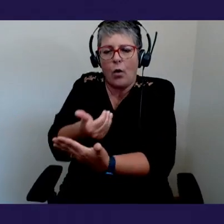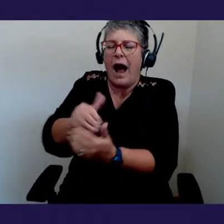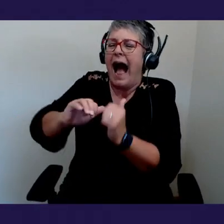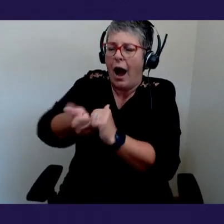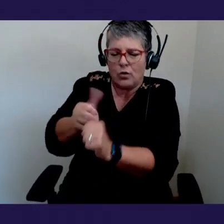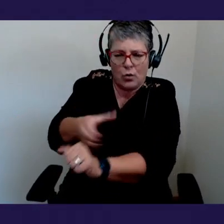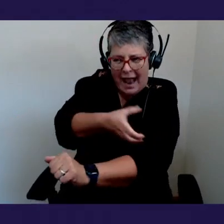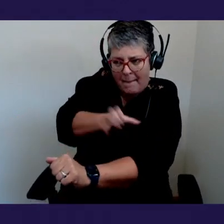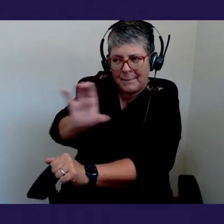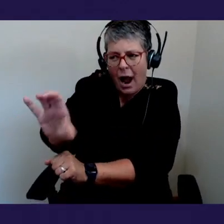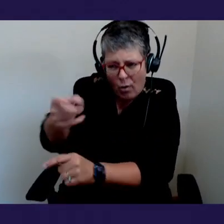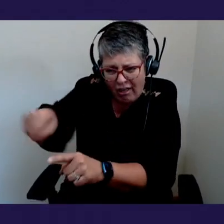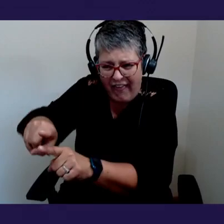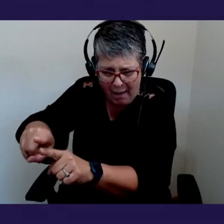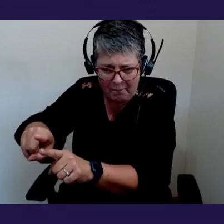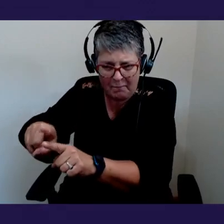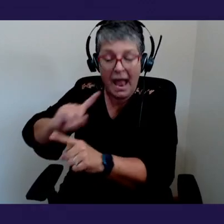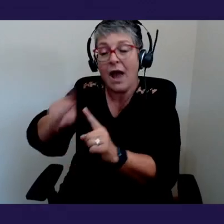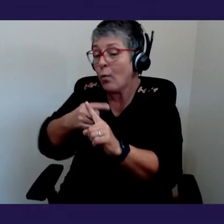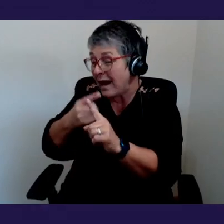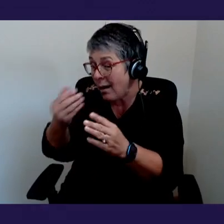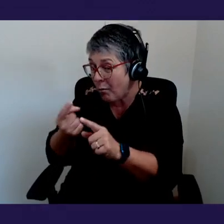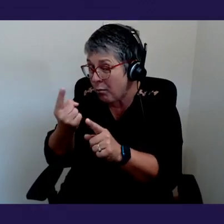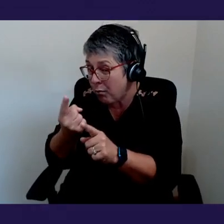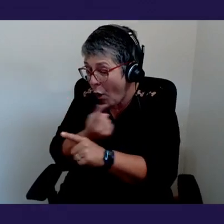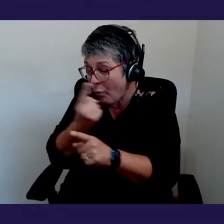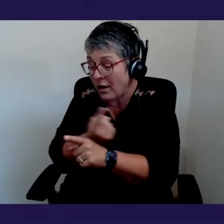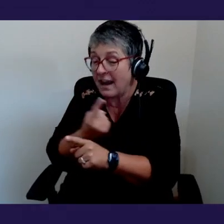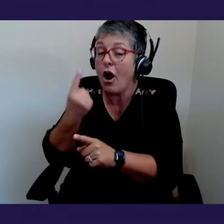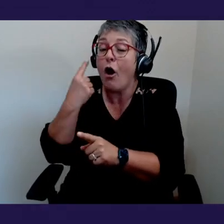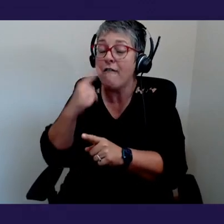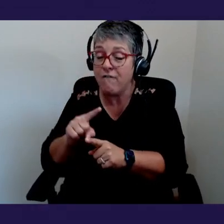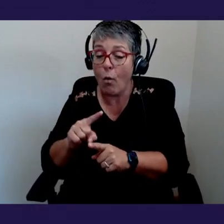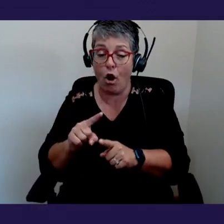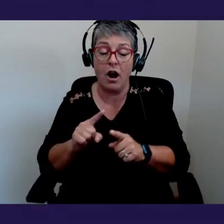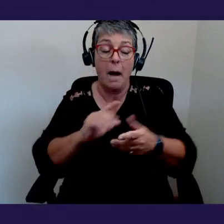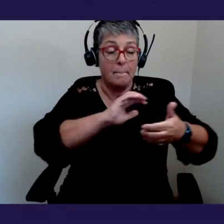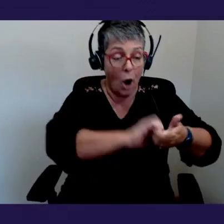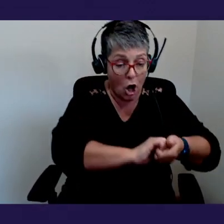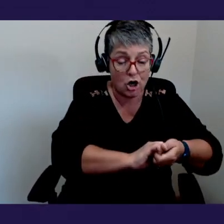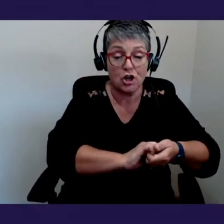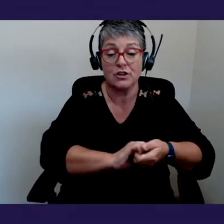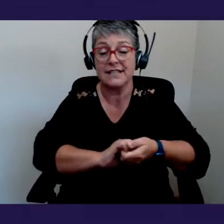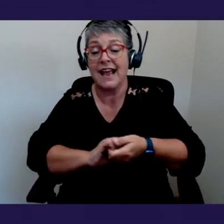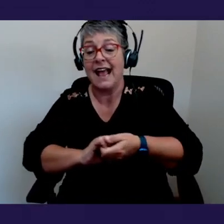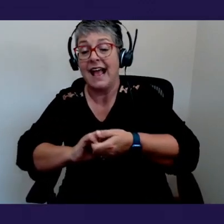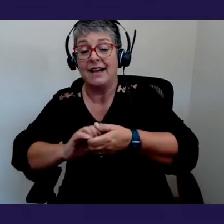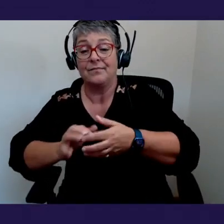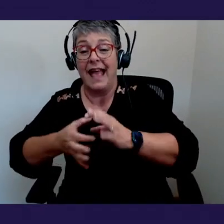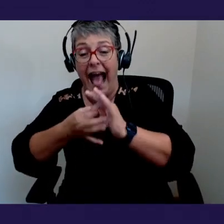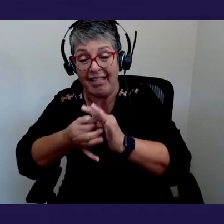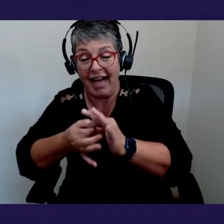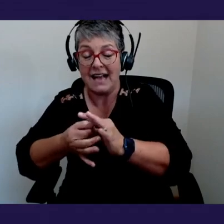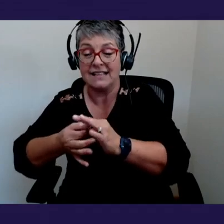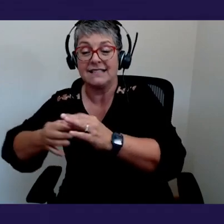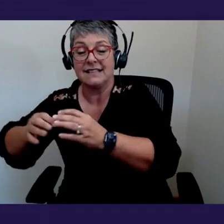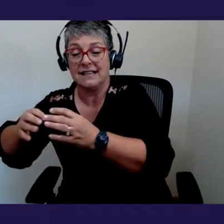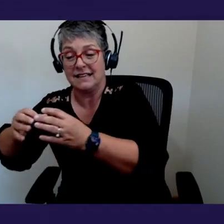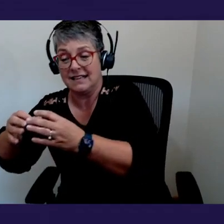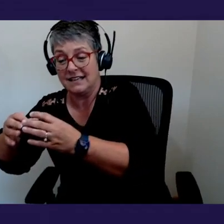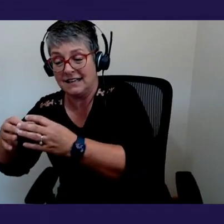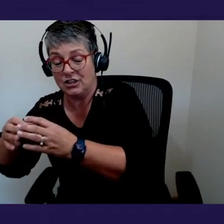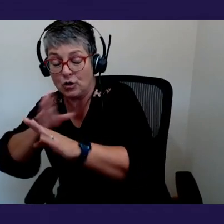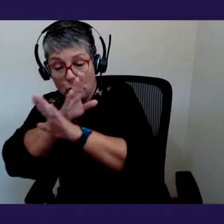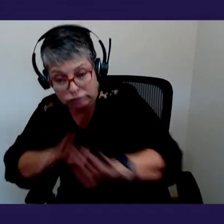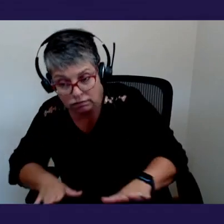process? And when is it appropriate for your stakeholders and your partners and allies to speak, and for you in public health to be silent, to be a